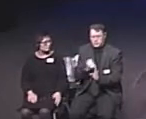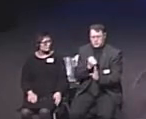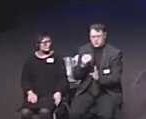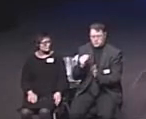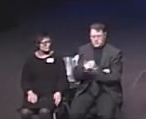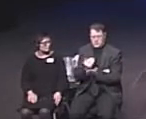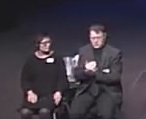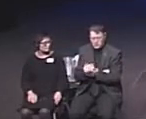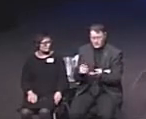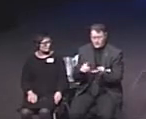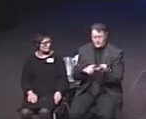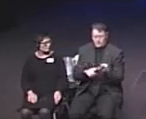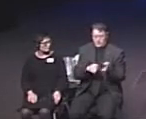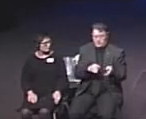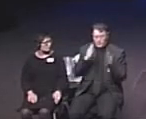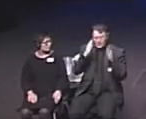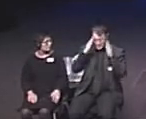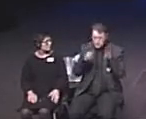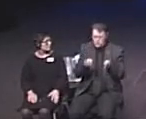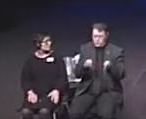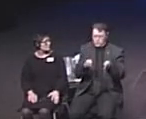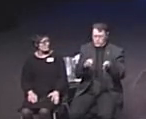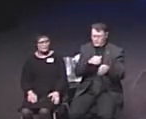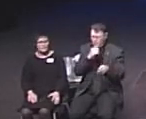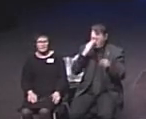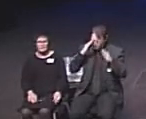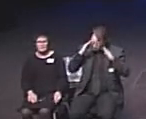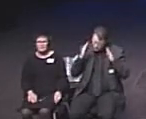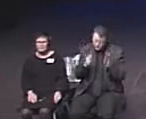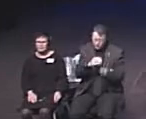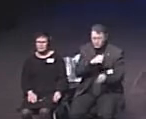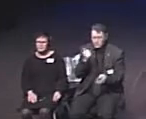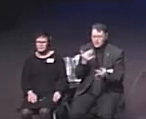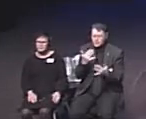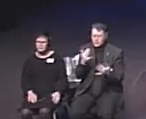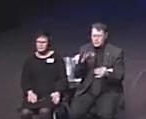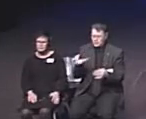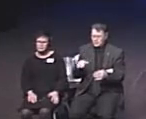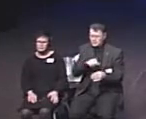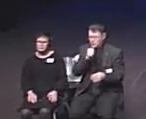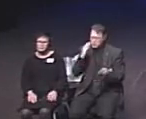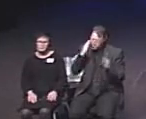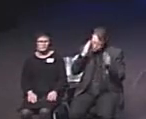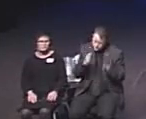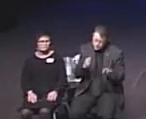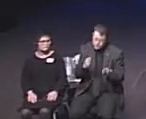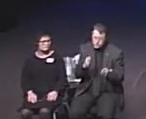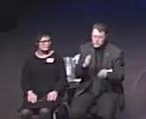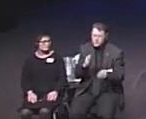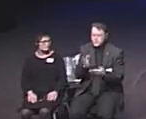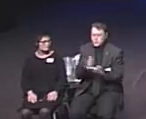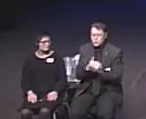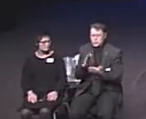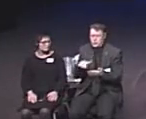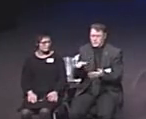And then we have concentration. It's hard to concentrate for many, many children, and for some